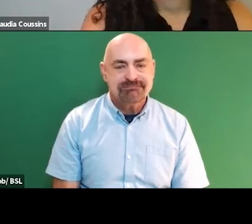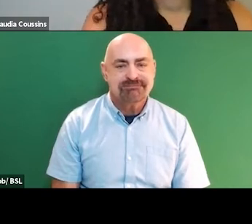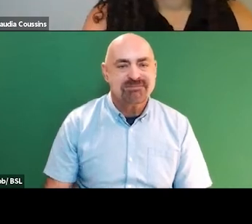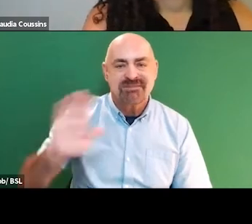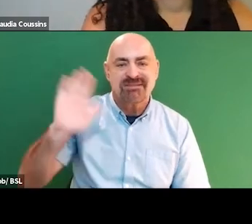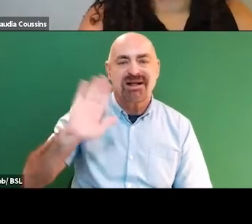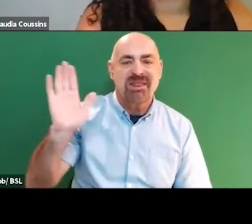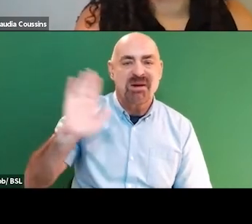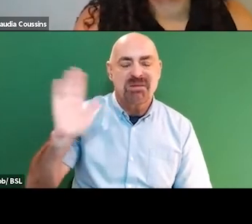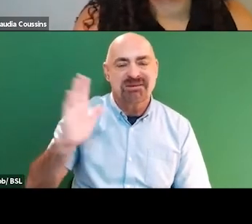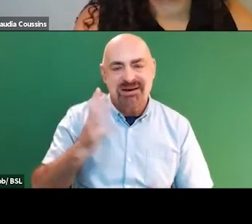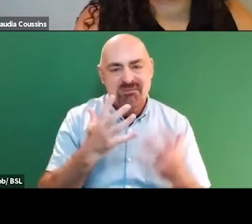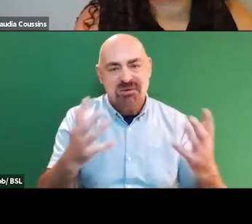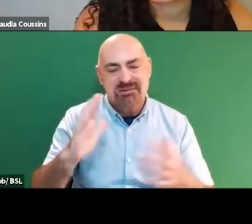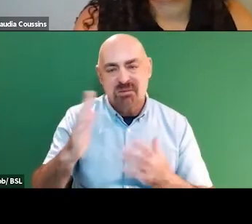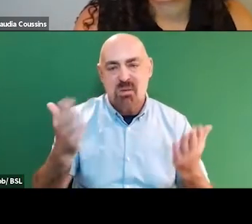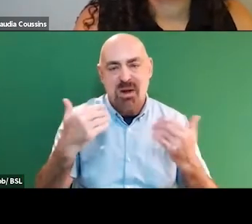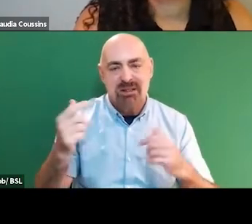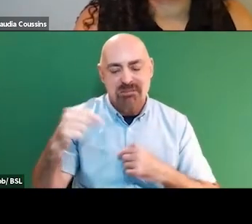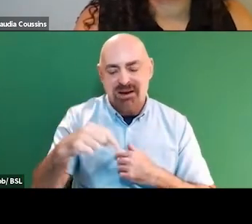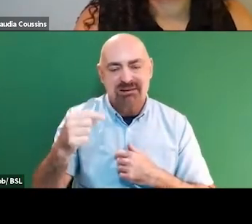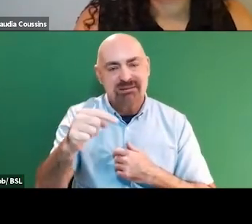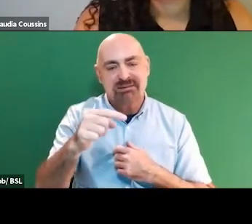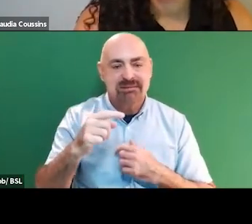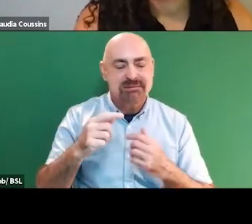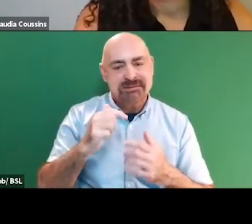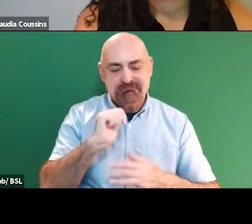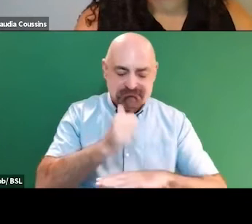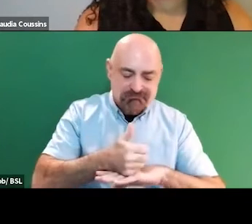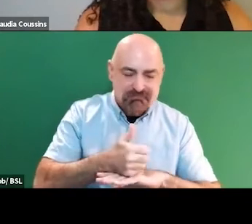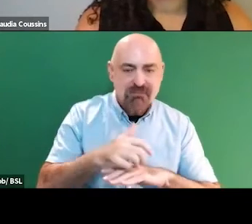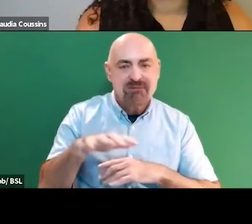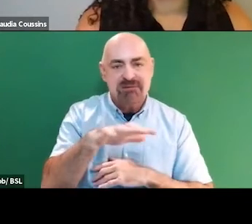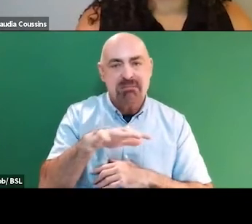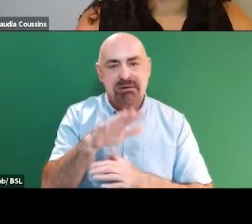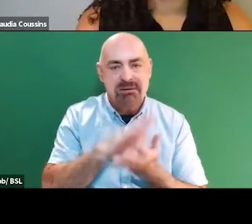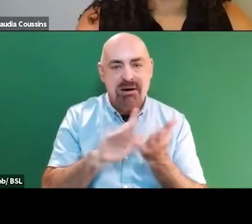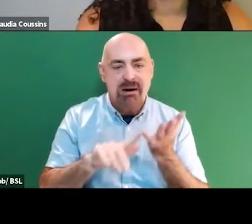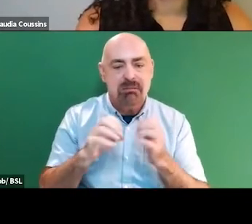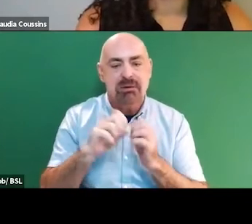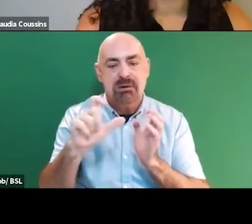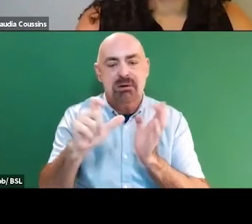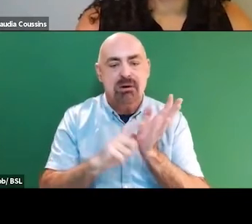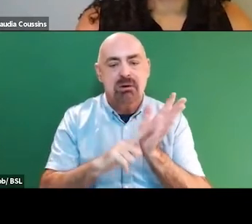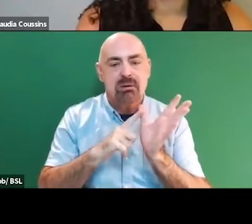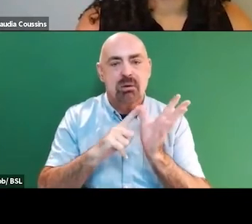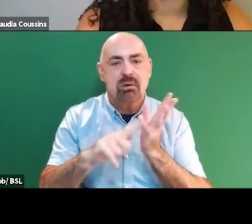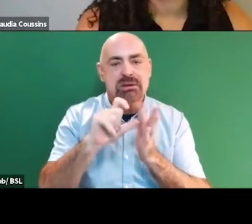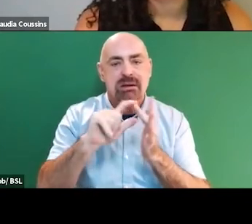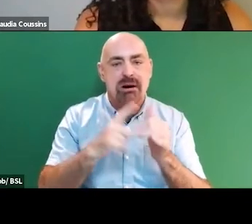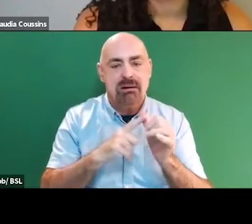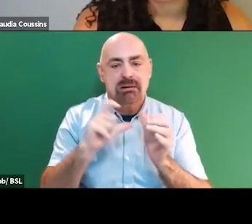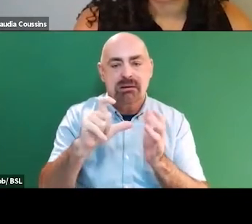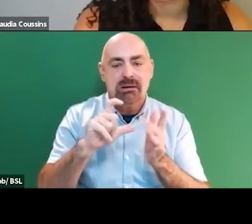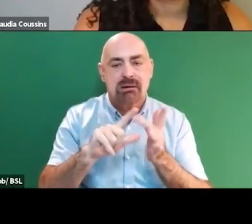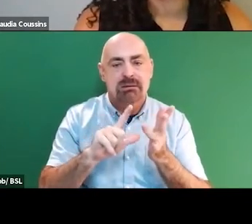Hello, everybody, and welcome back to the Implementing Family Hubs event. My name is Claudia Coussins, and I'm the Senior Programs Manager for the